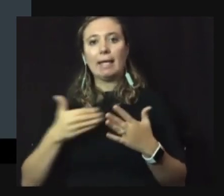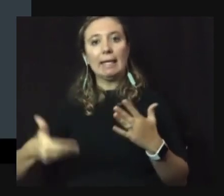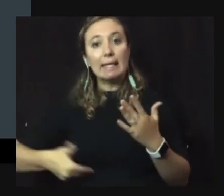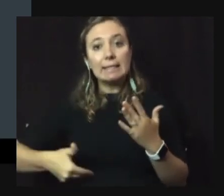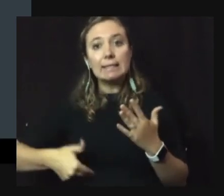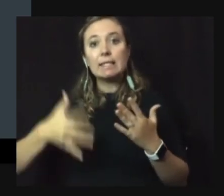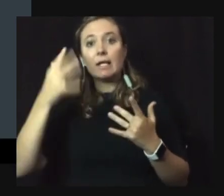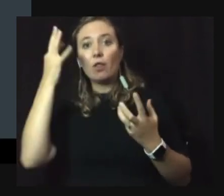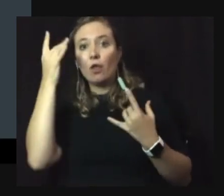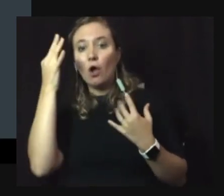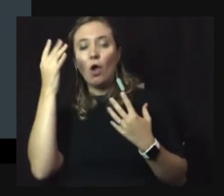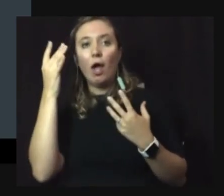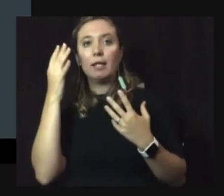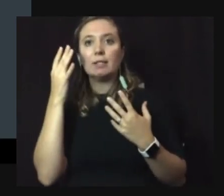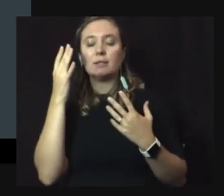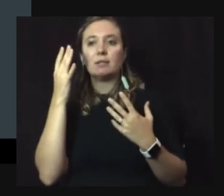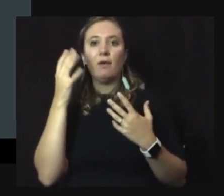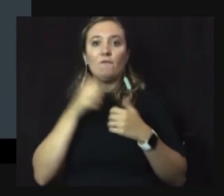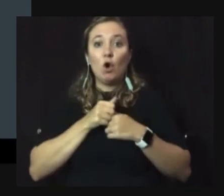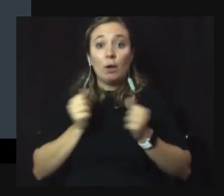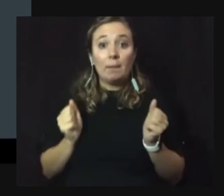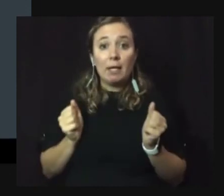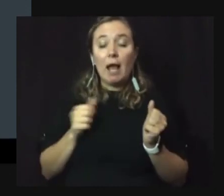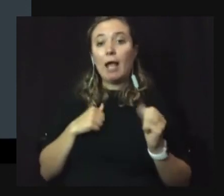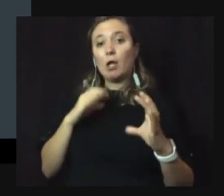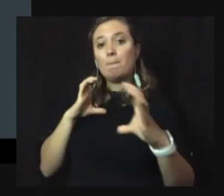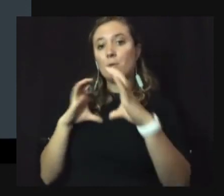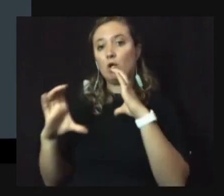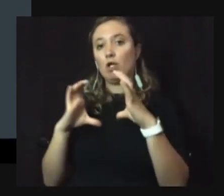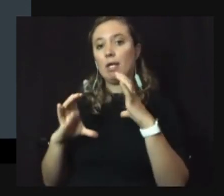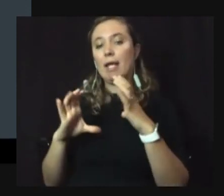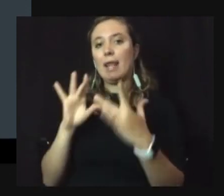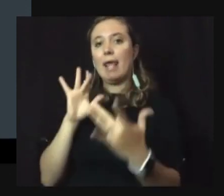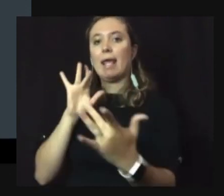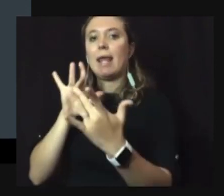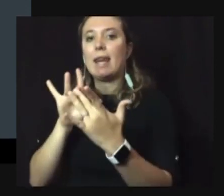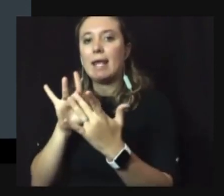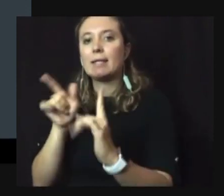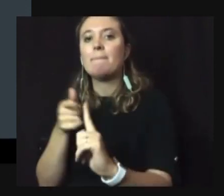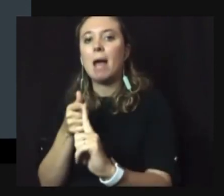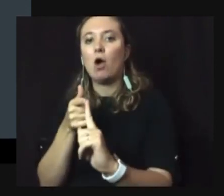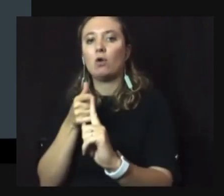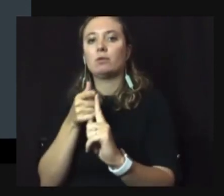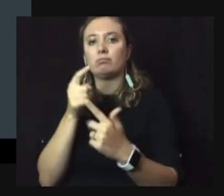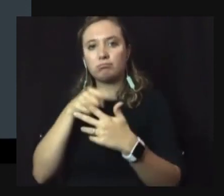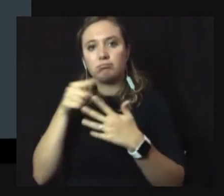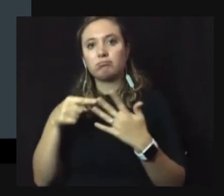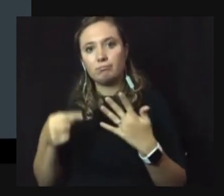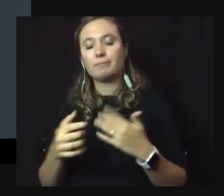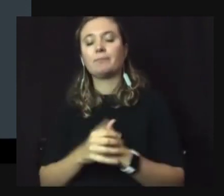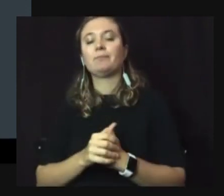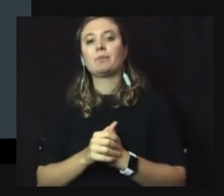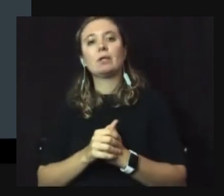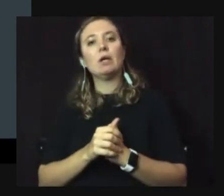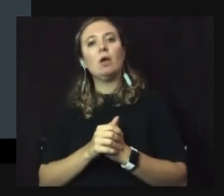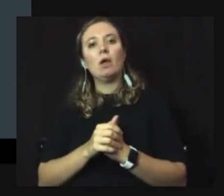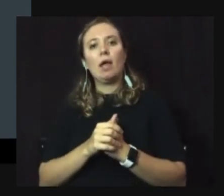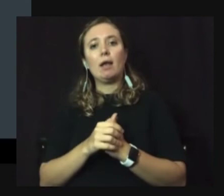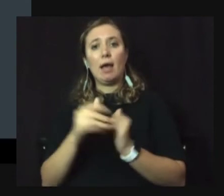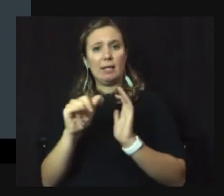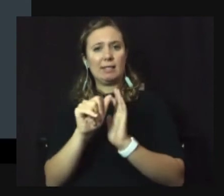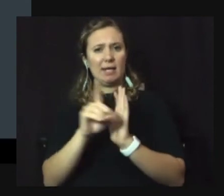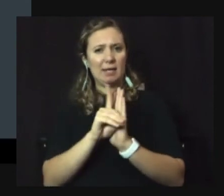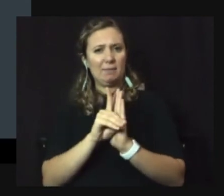I'm vulnerable about. I communicate and I connect about it. And what we know about identity is that